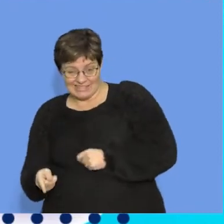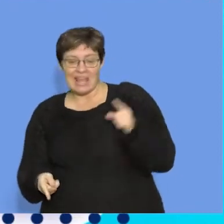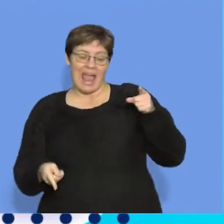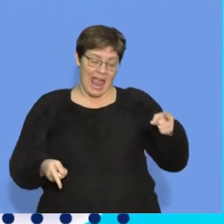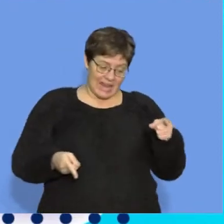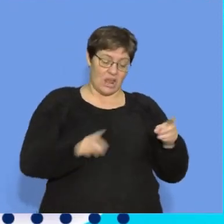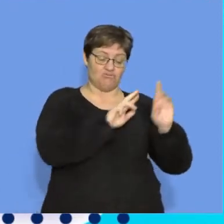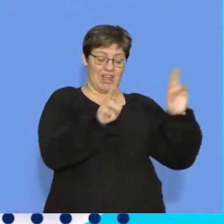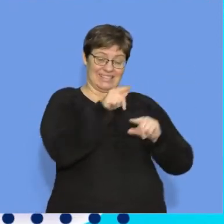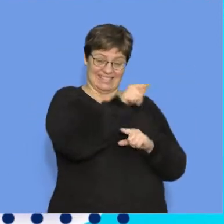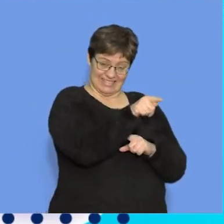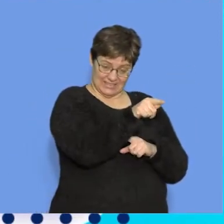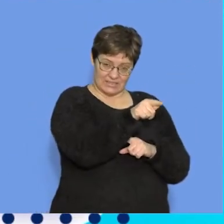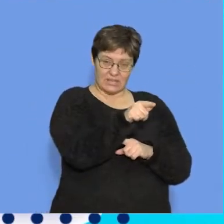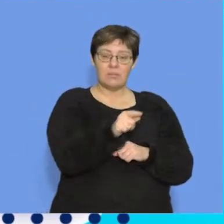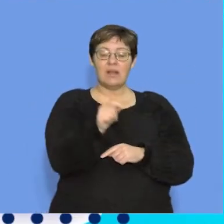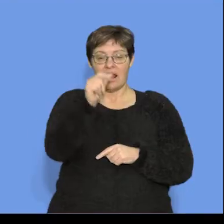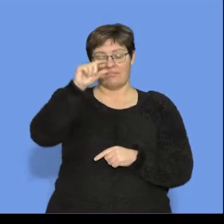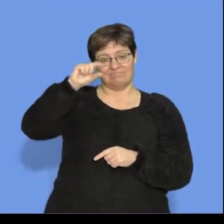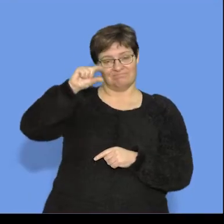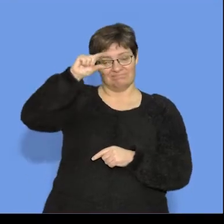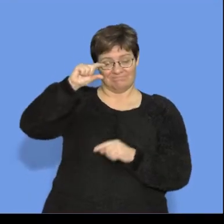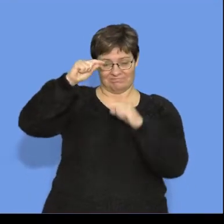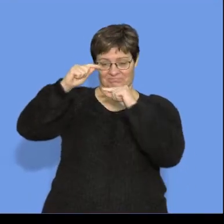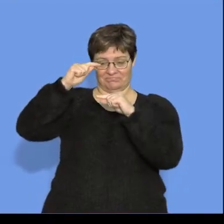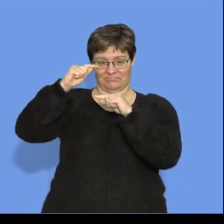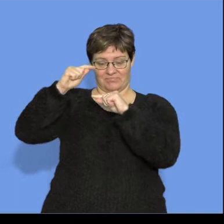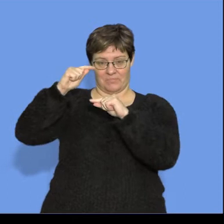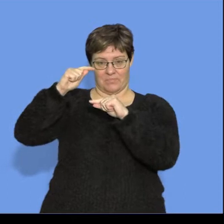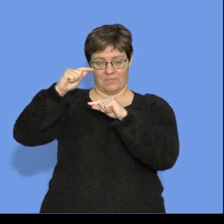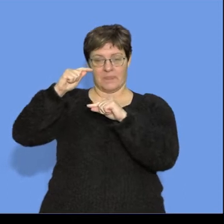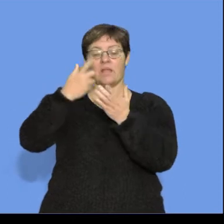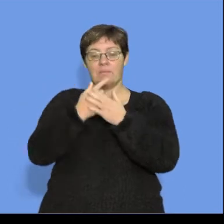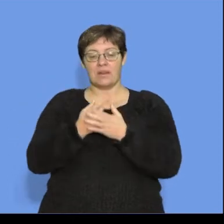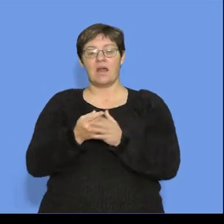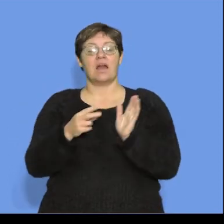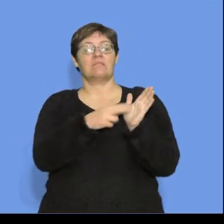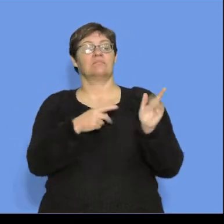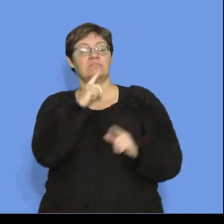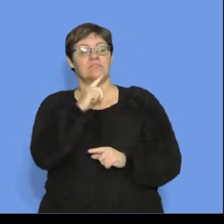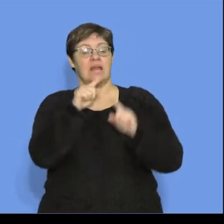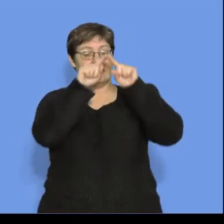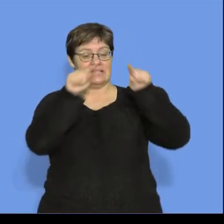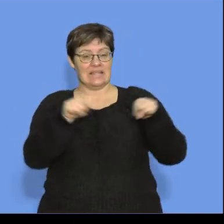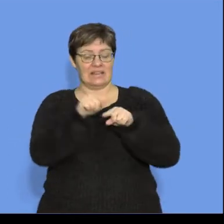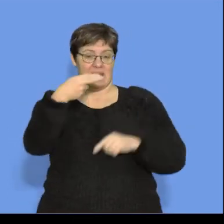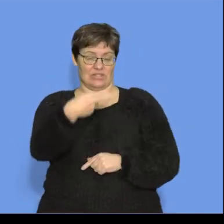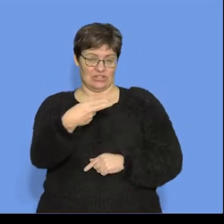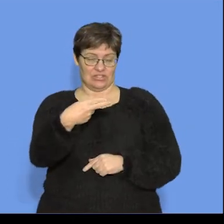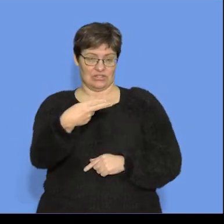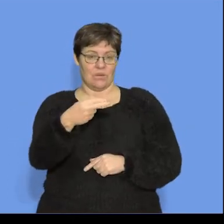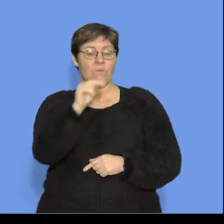the reactant is this little bit shown here. And it's given the title of delta H, because that's